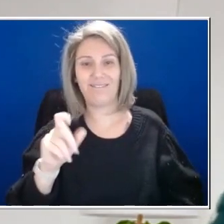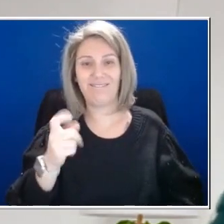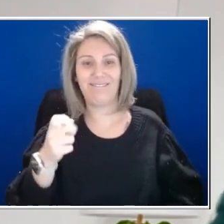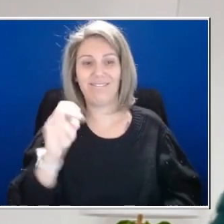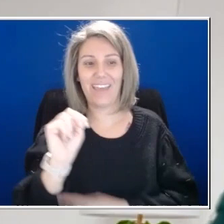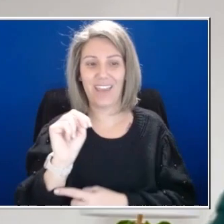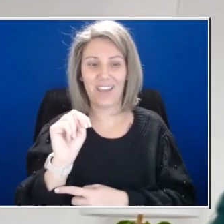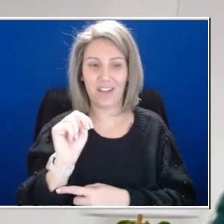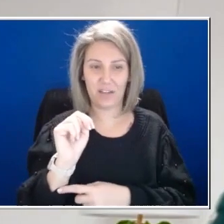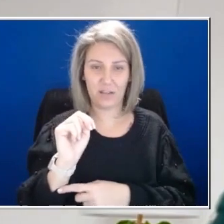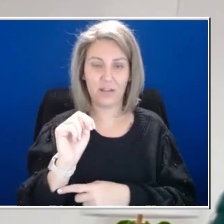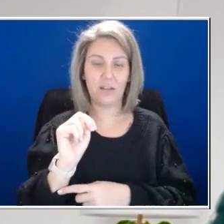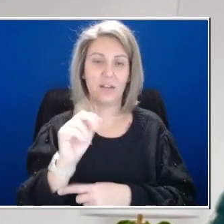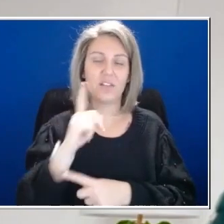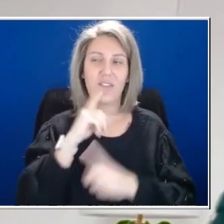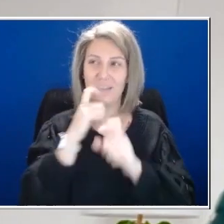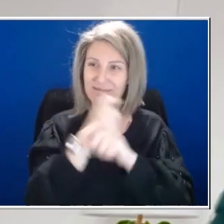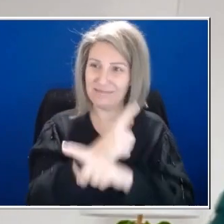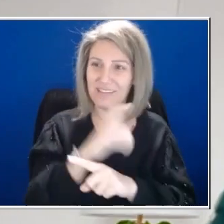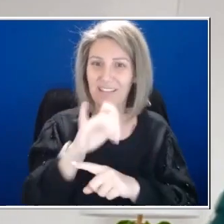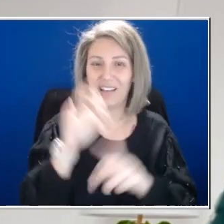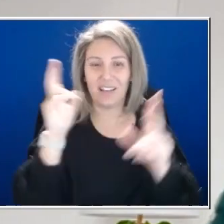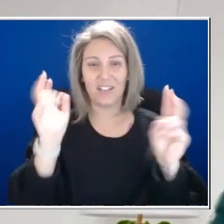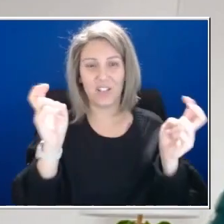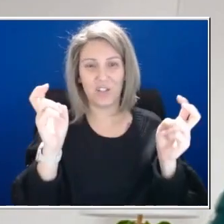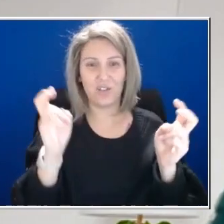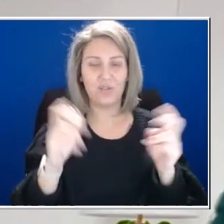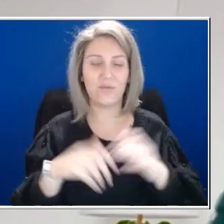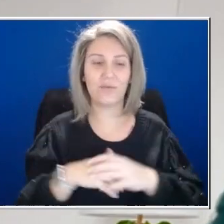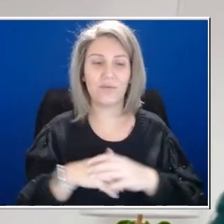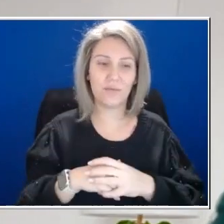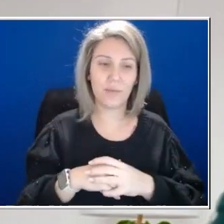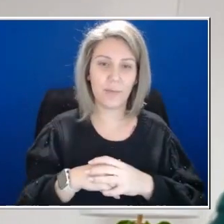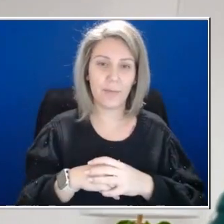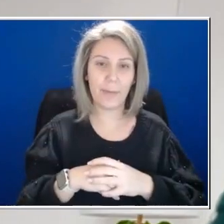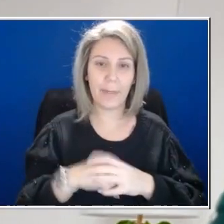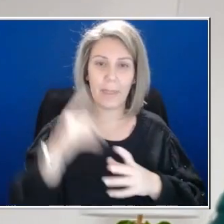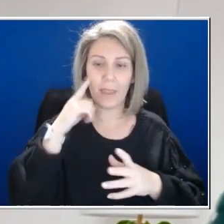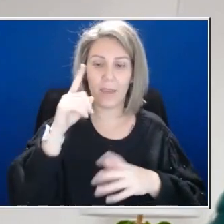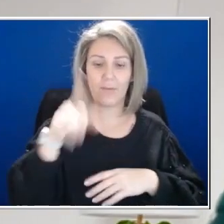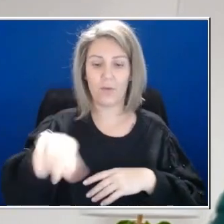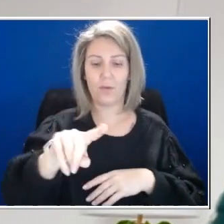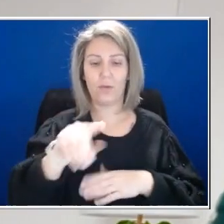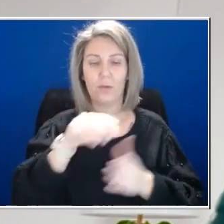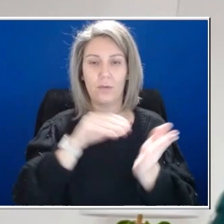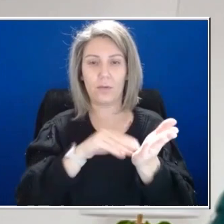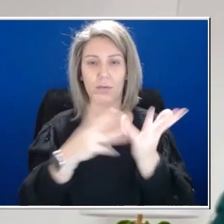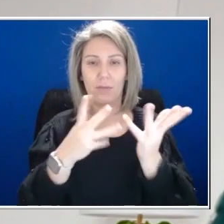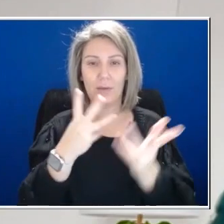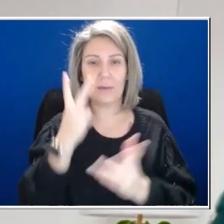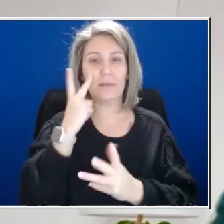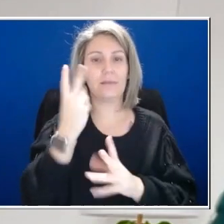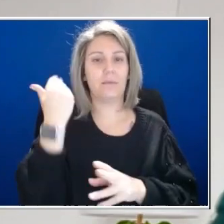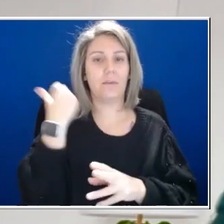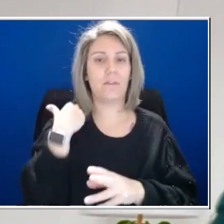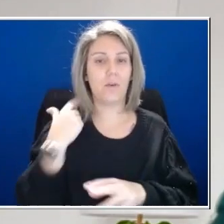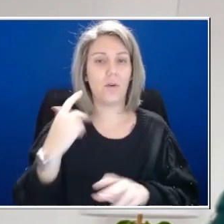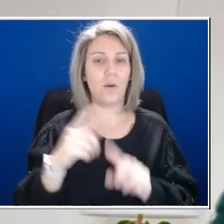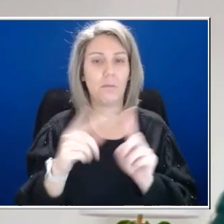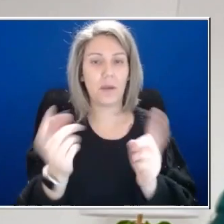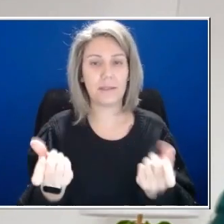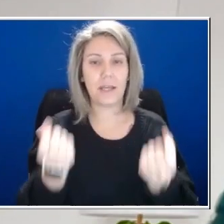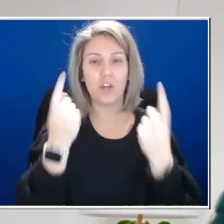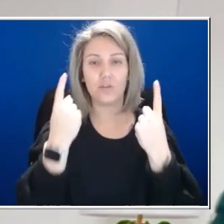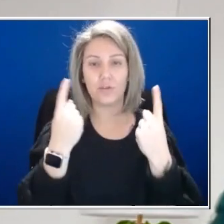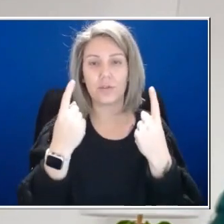that probably complicates the issue a little bit mm-hmm. for those doctors that have maybe seen it before. But to understand that